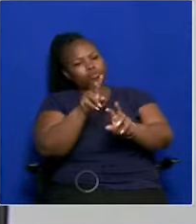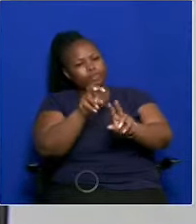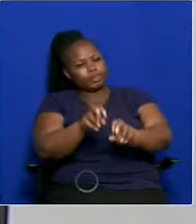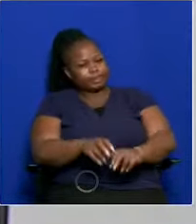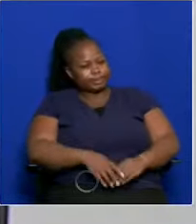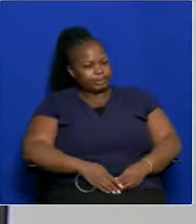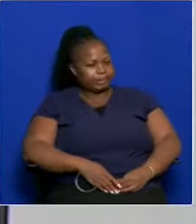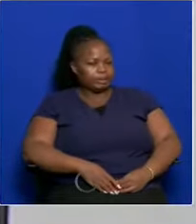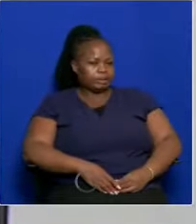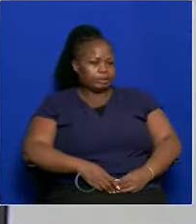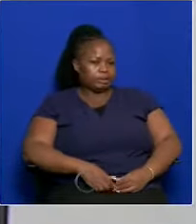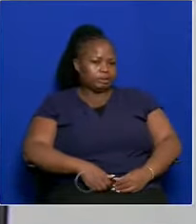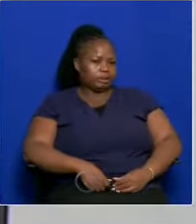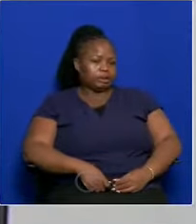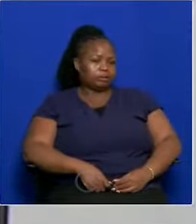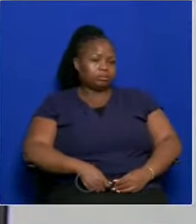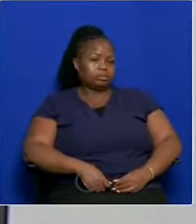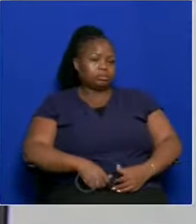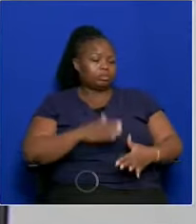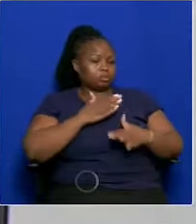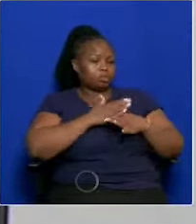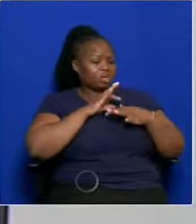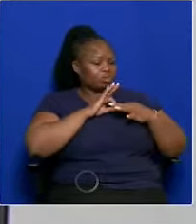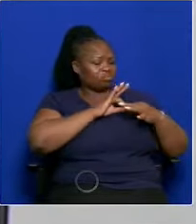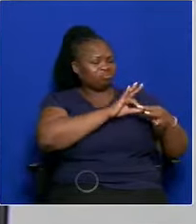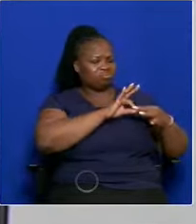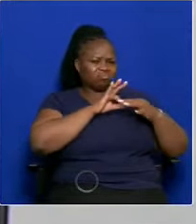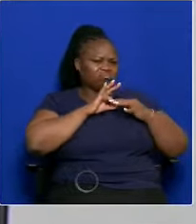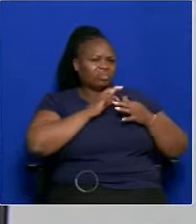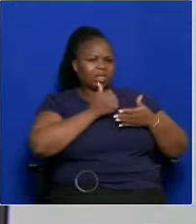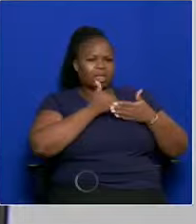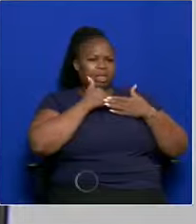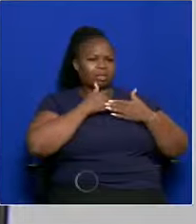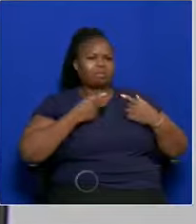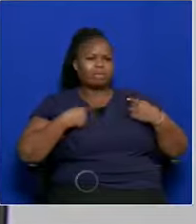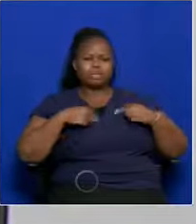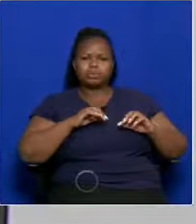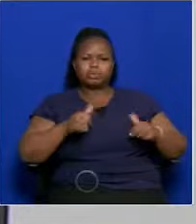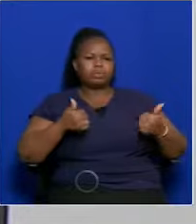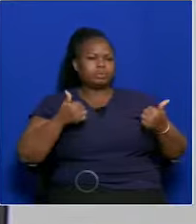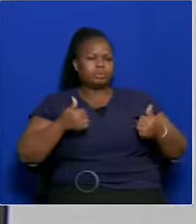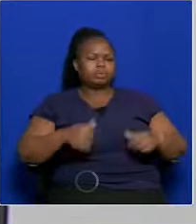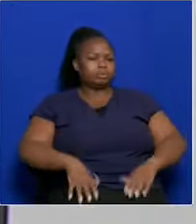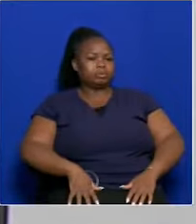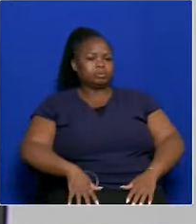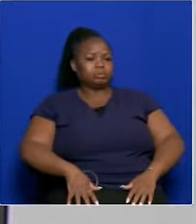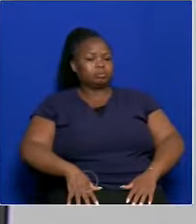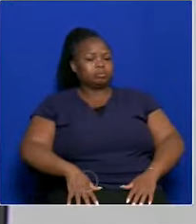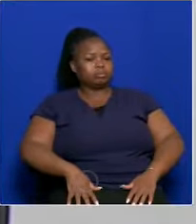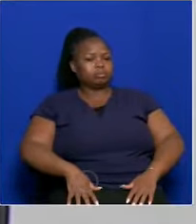his cooperation and how he assisted us, it seems to be